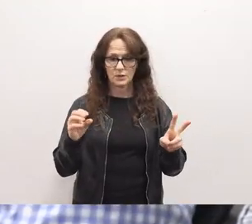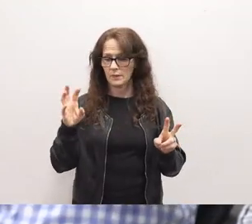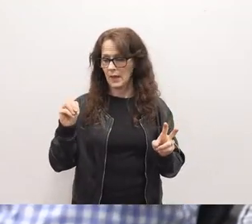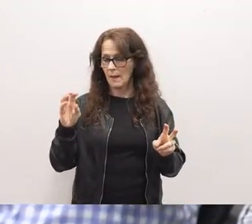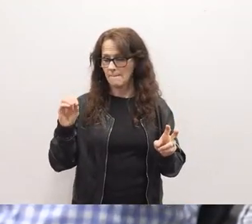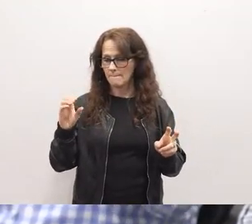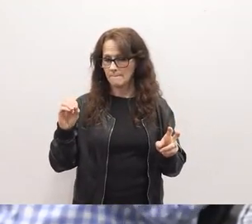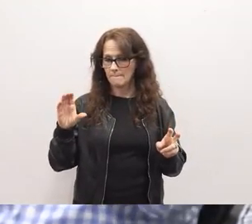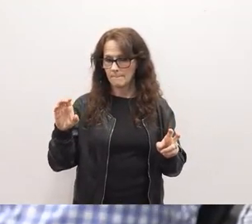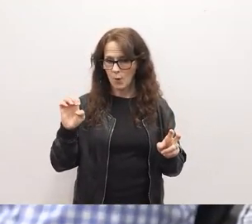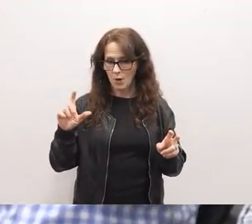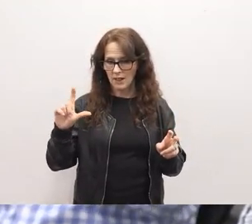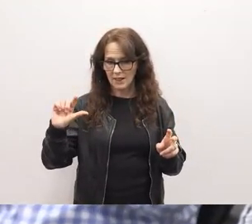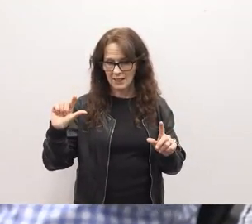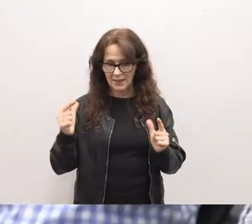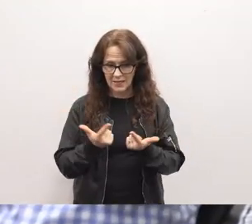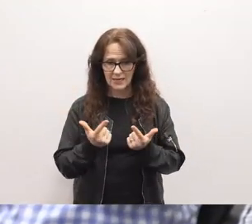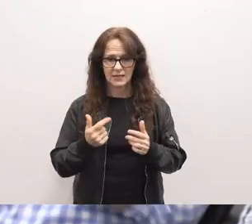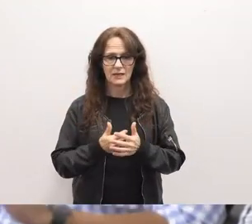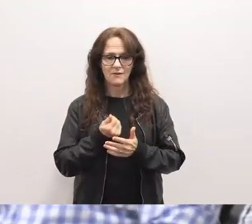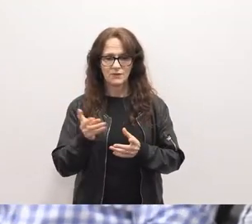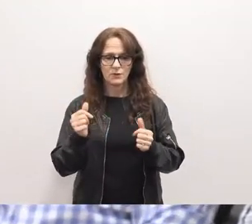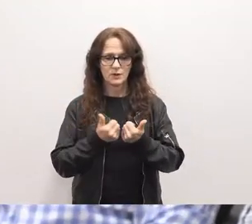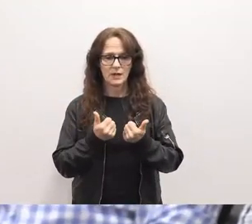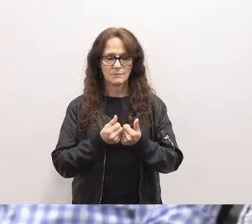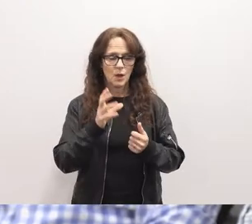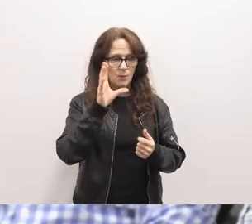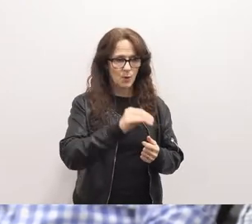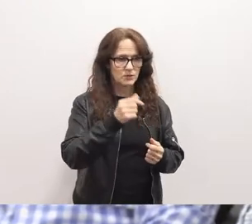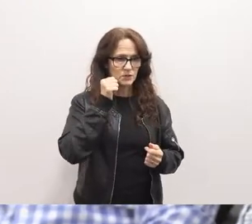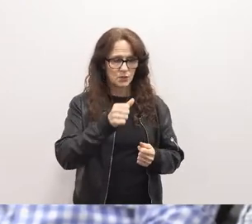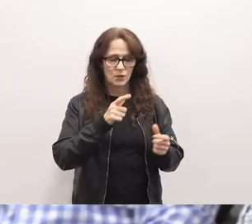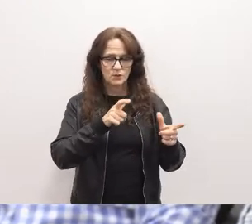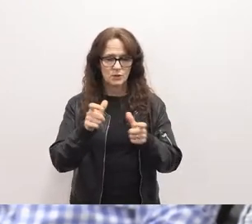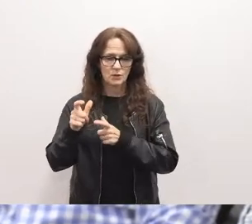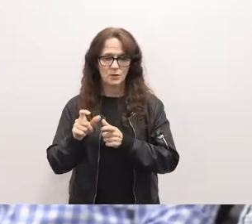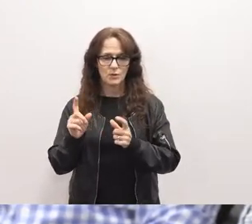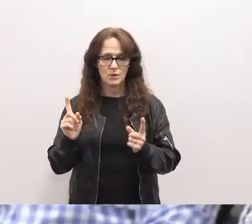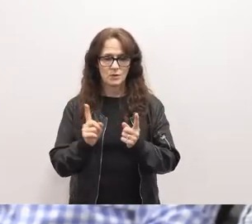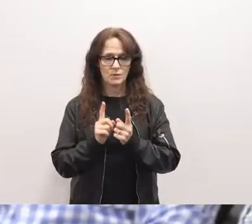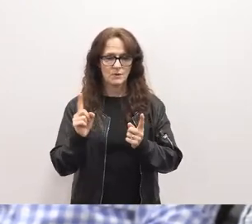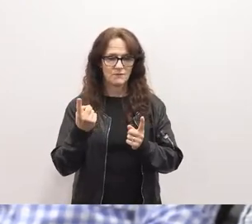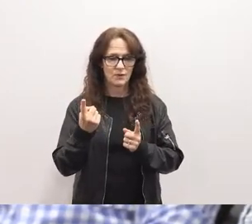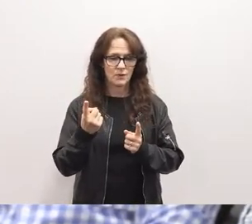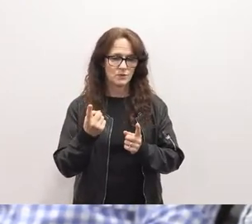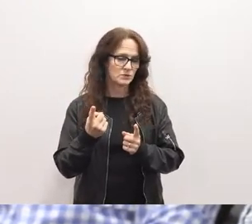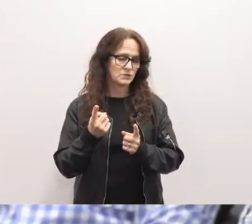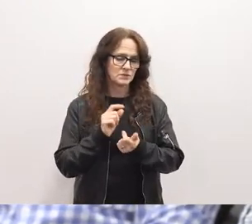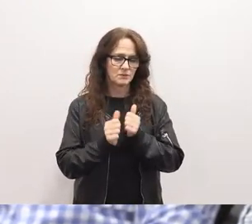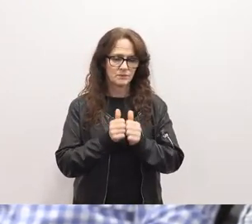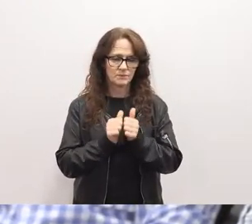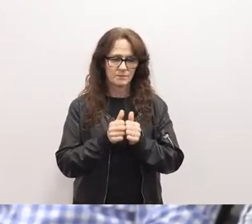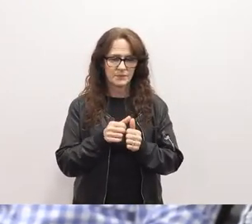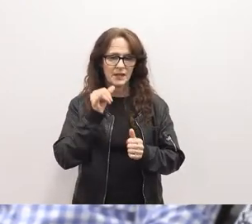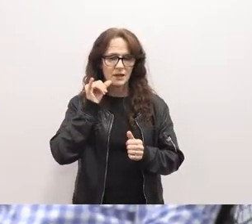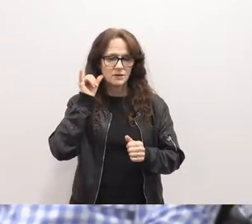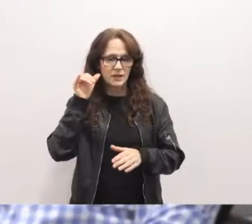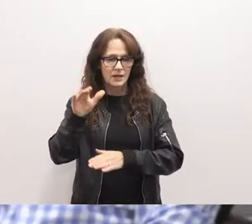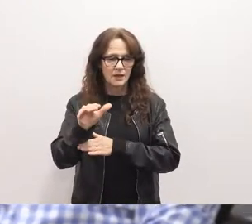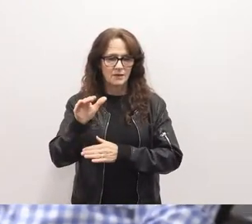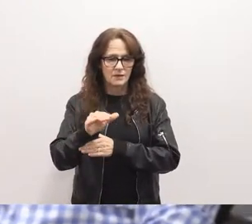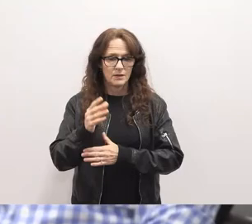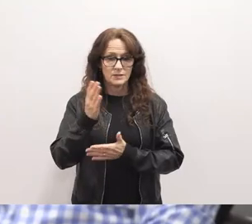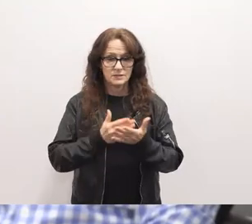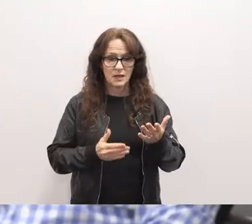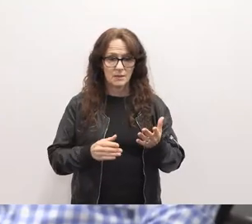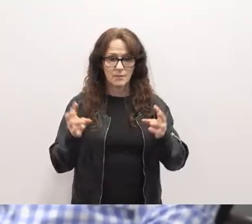had a couple games this week, as well as boys and girls cross country went to their first meet well in the coastal league yesterday afternoon. Some